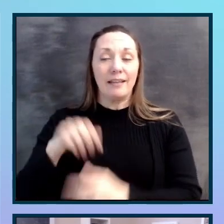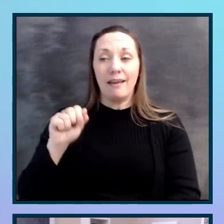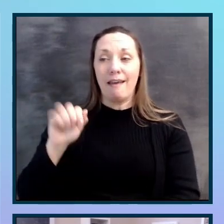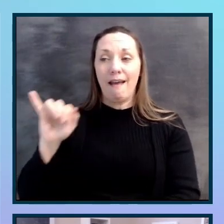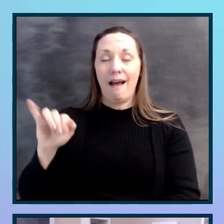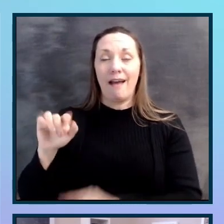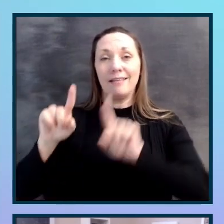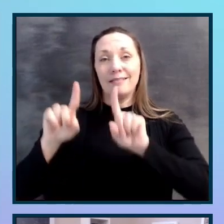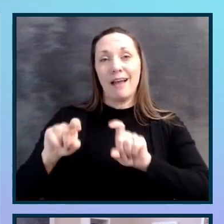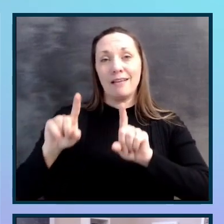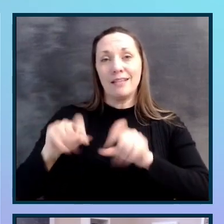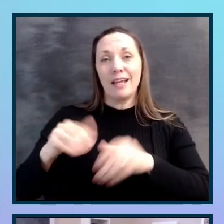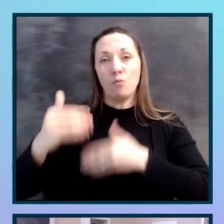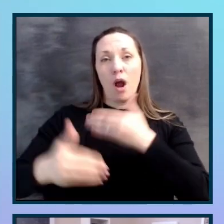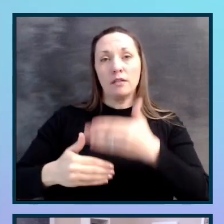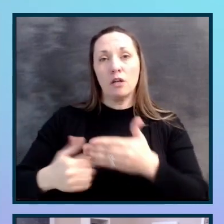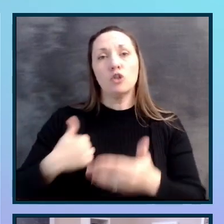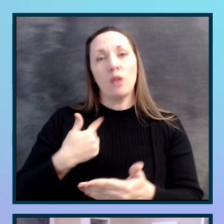that we can ensure this is happening?